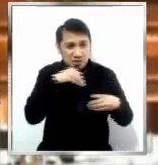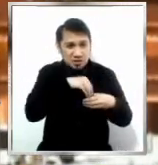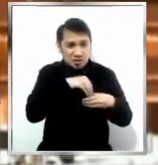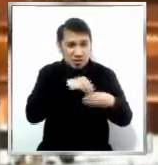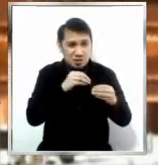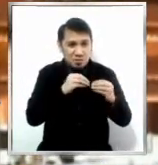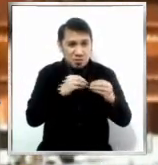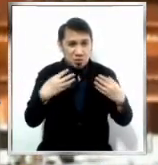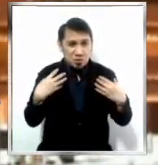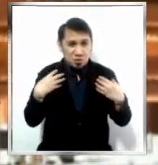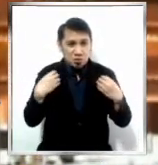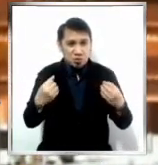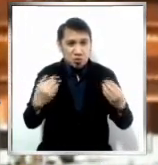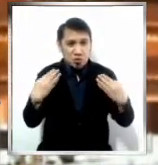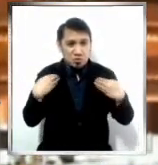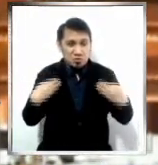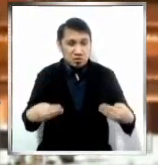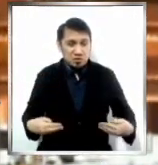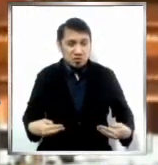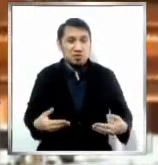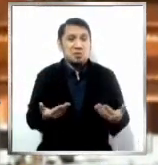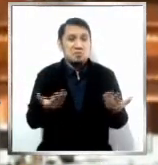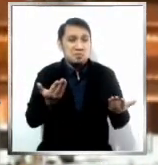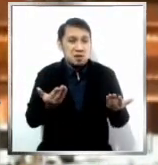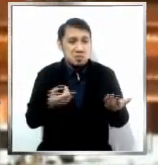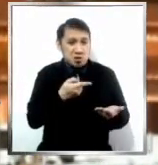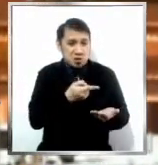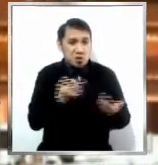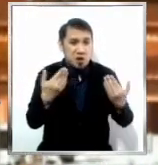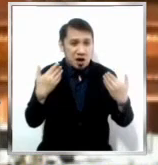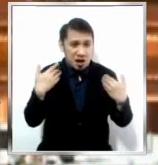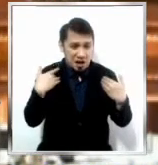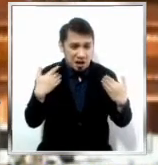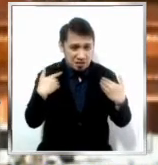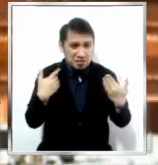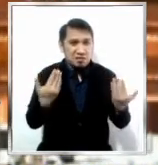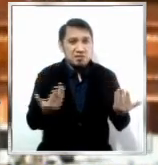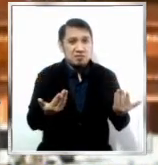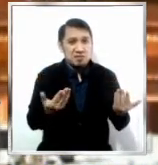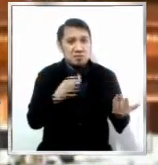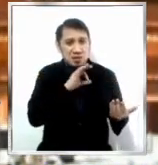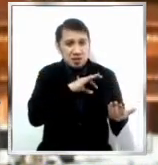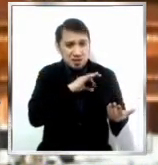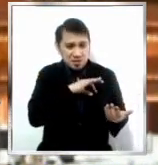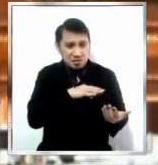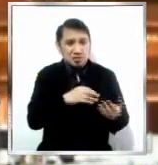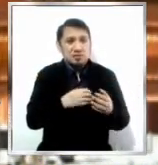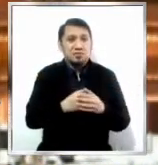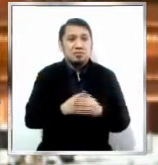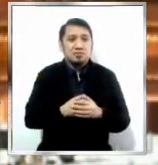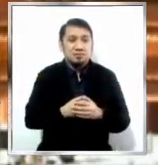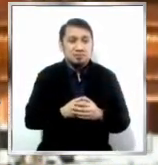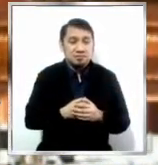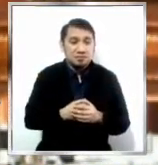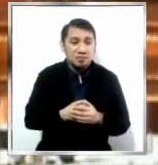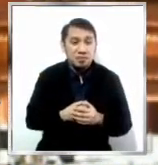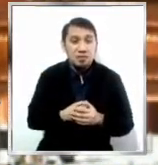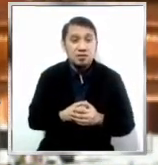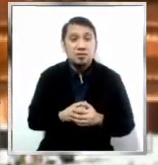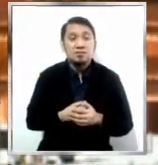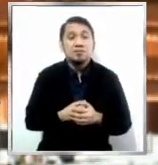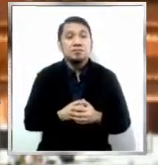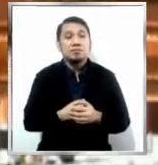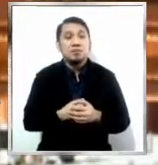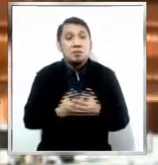might really have the advantage. But the law of averages always takes its toll. Malay